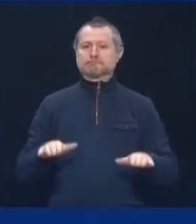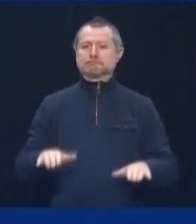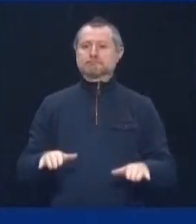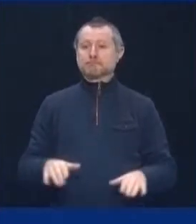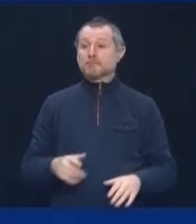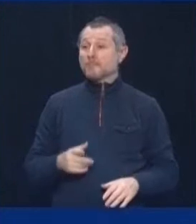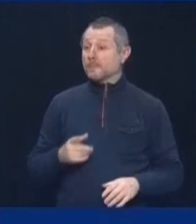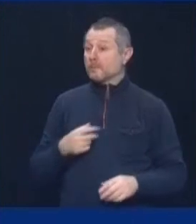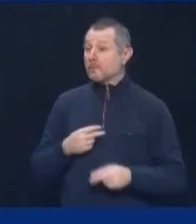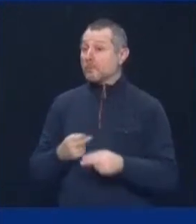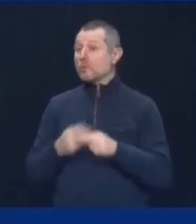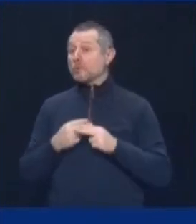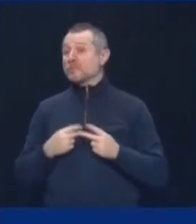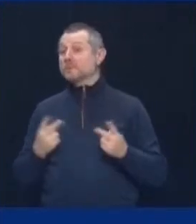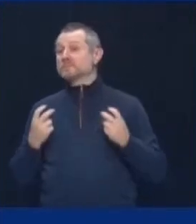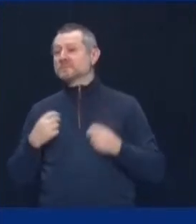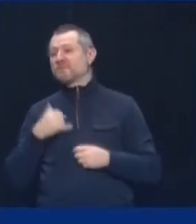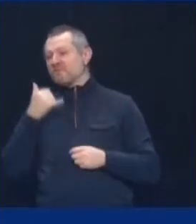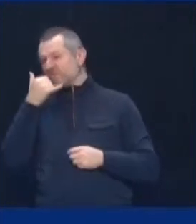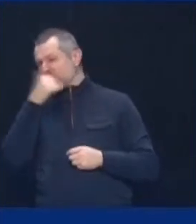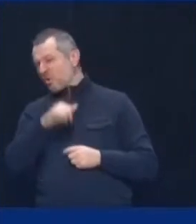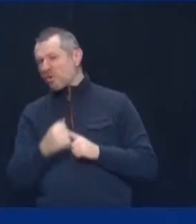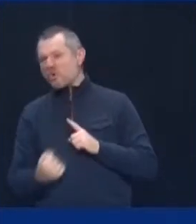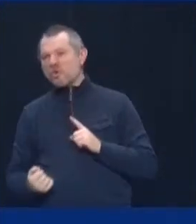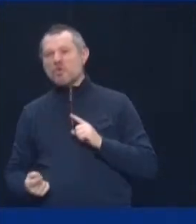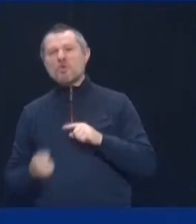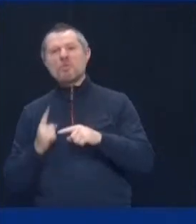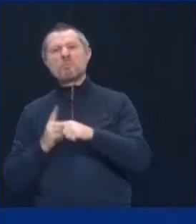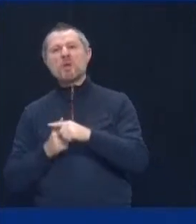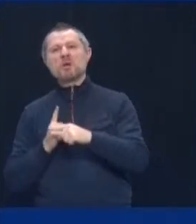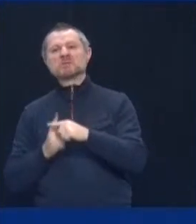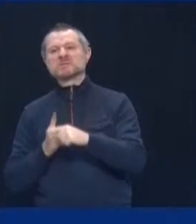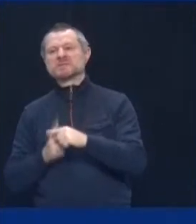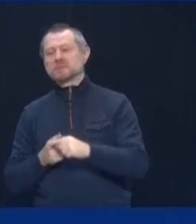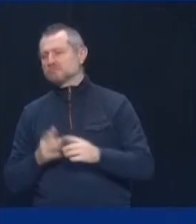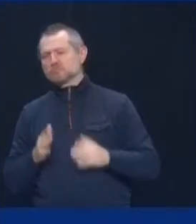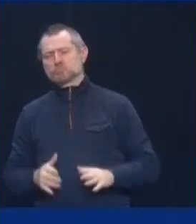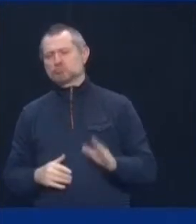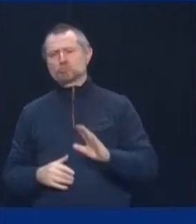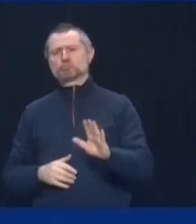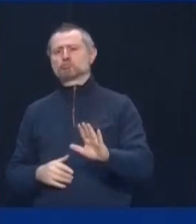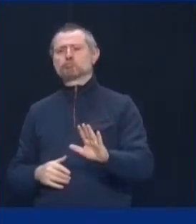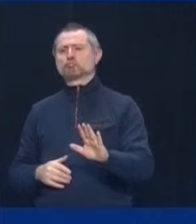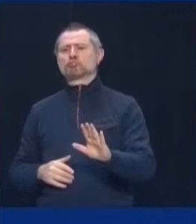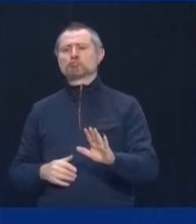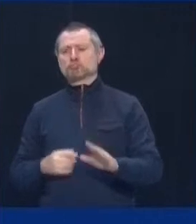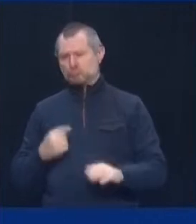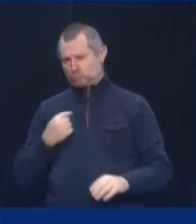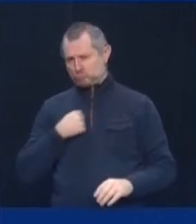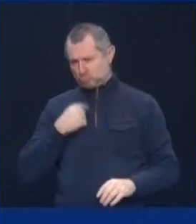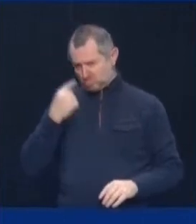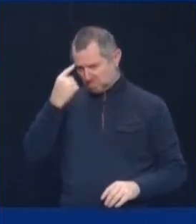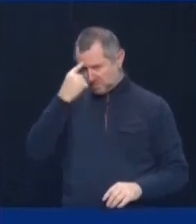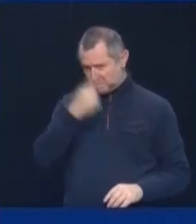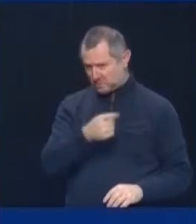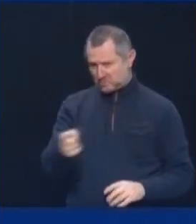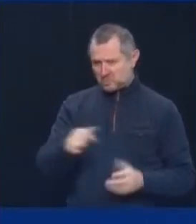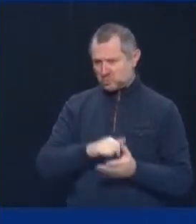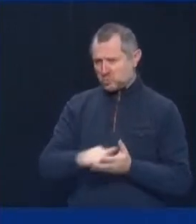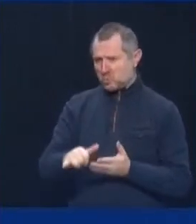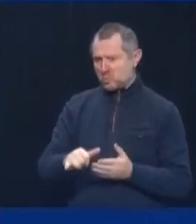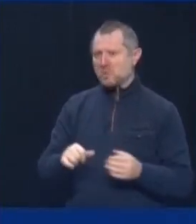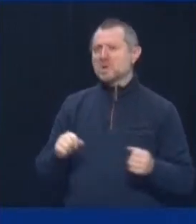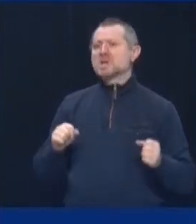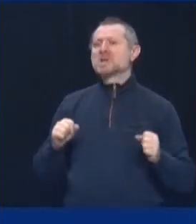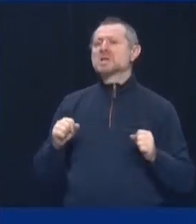a foolish optimist, but I think New Yorkers are capable of getting us to the point